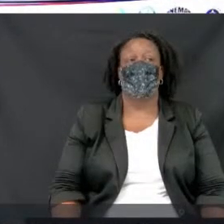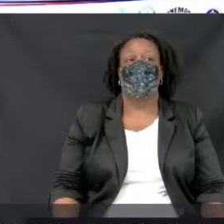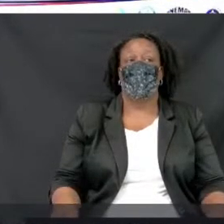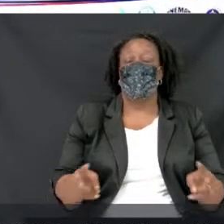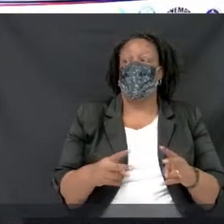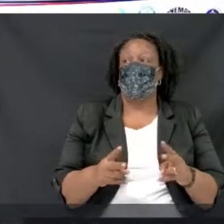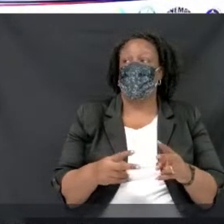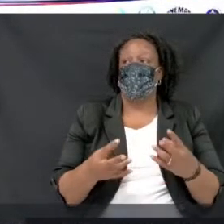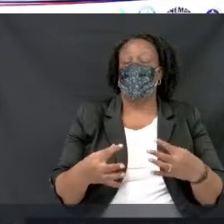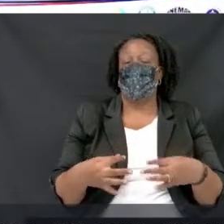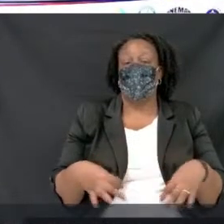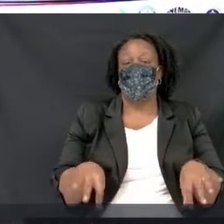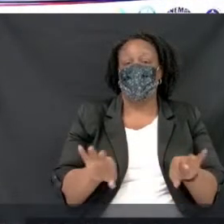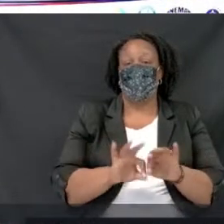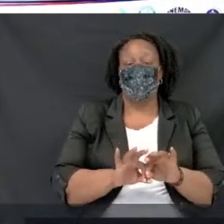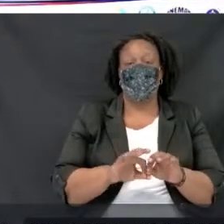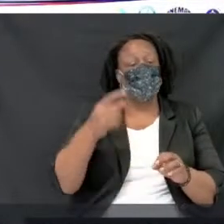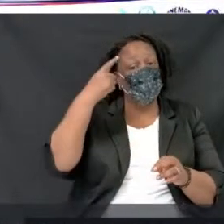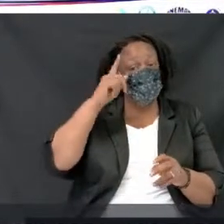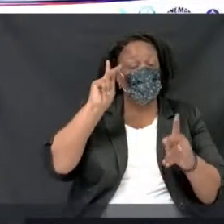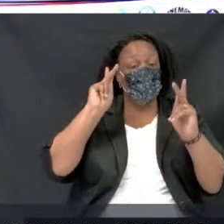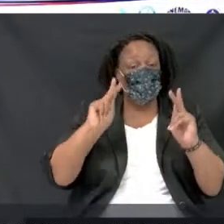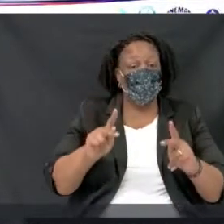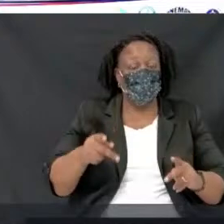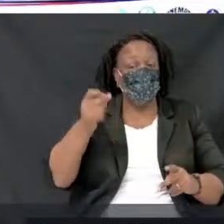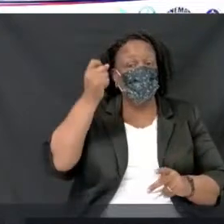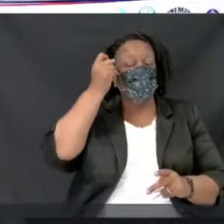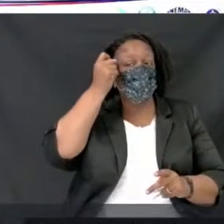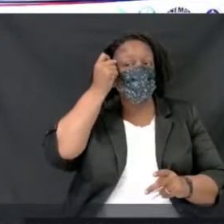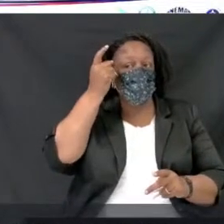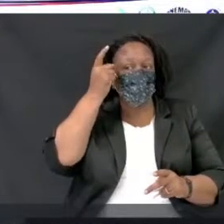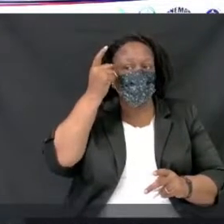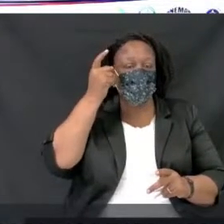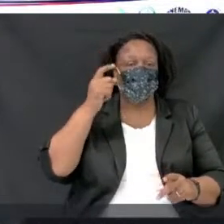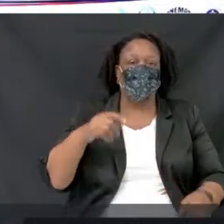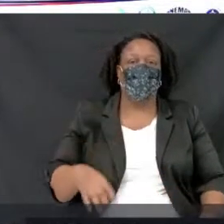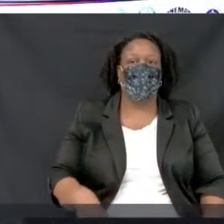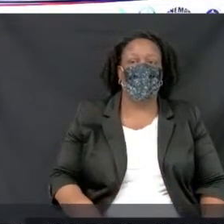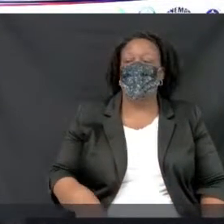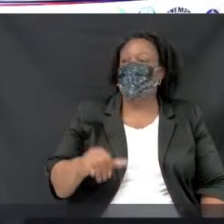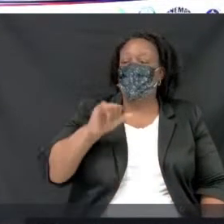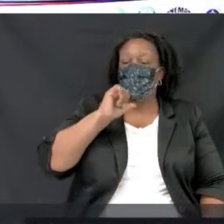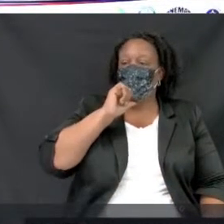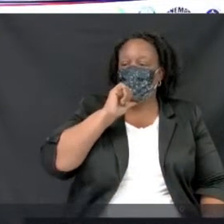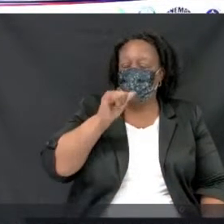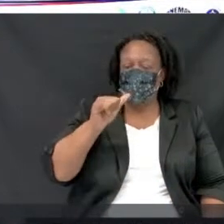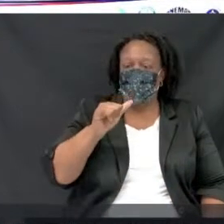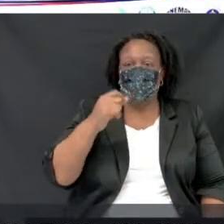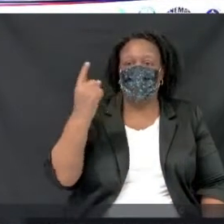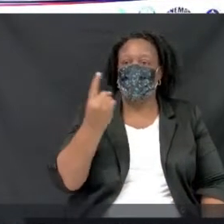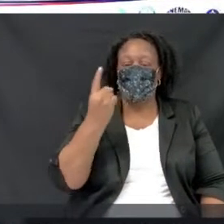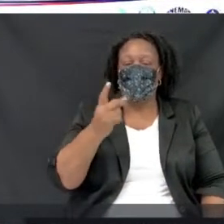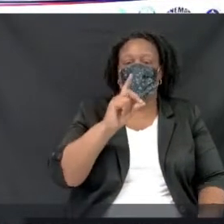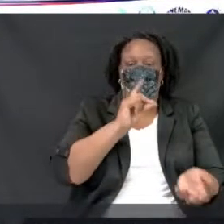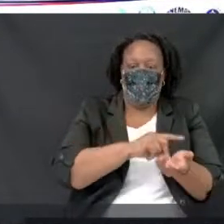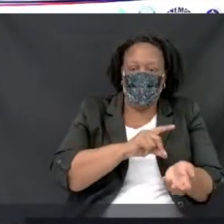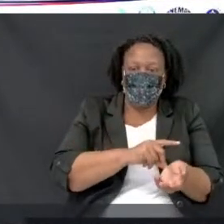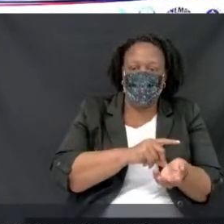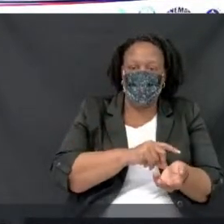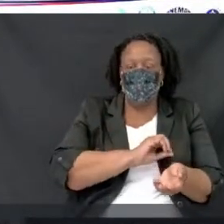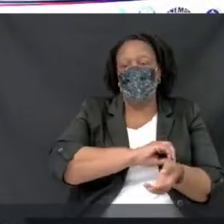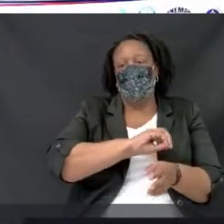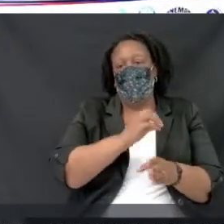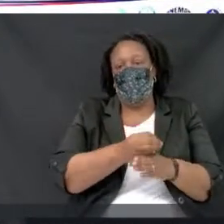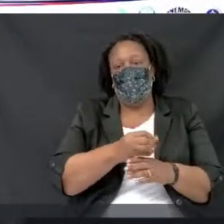important narrative for us to understand. So it's not that it's a CMO, Abdia Samuel, Dr. Cameron